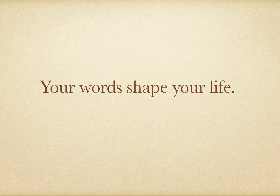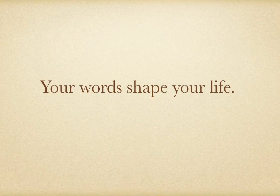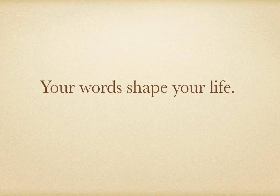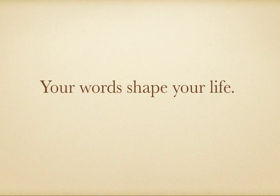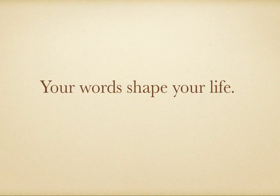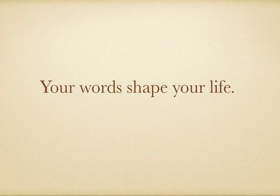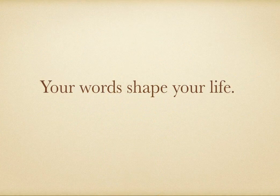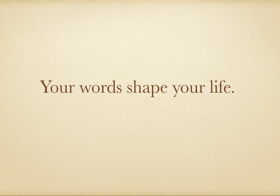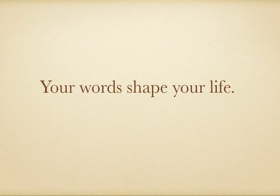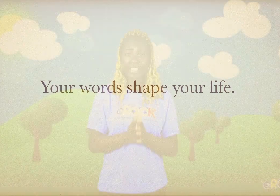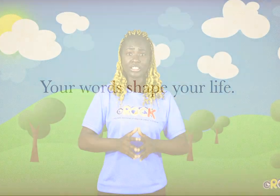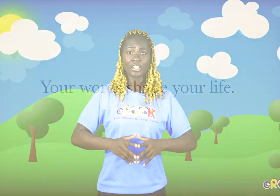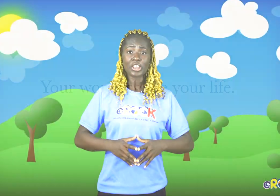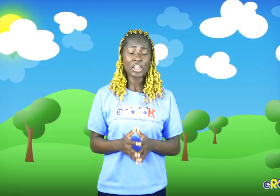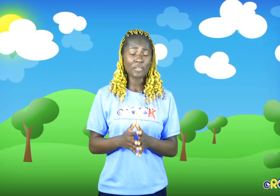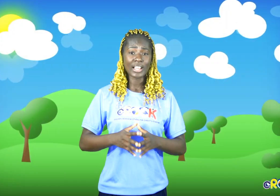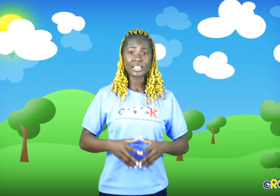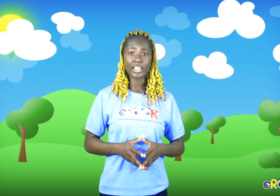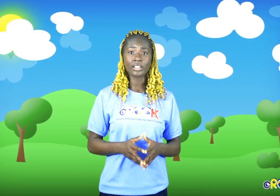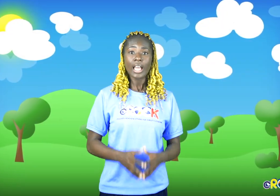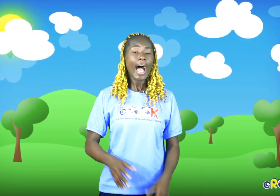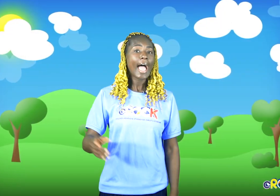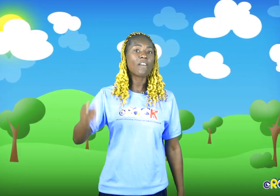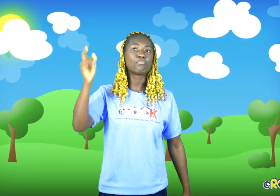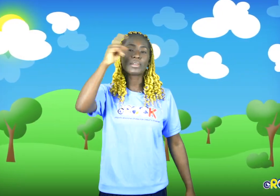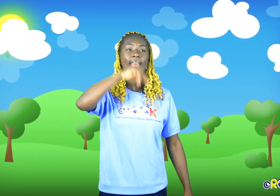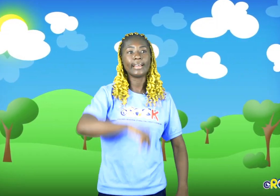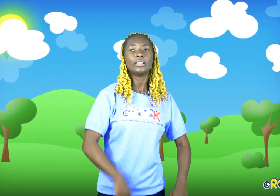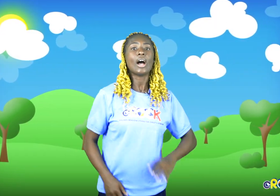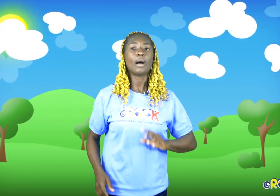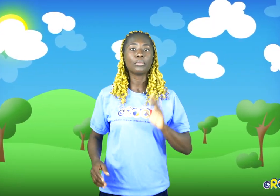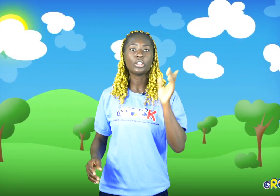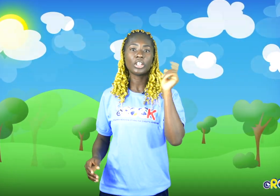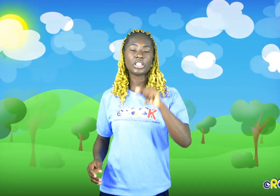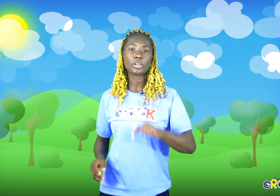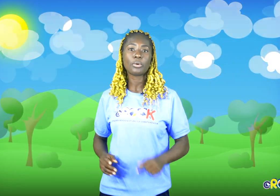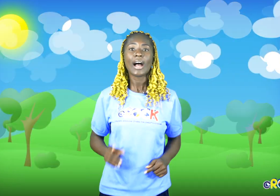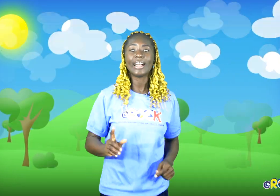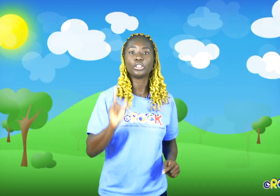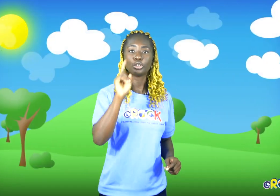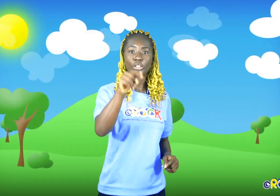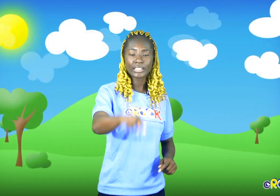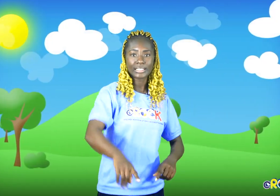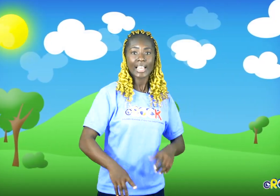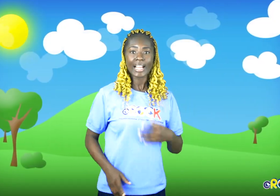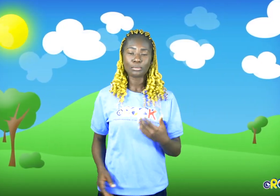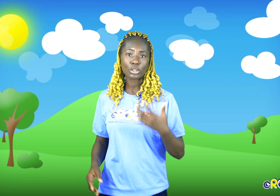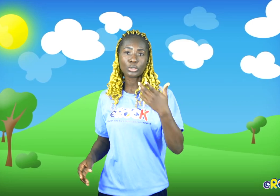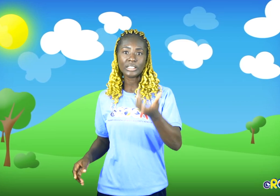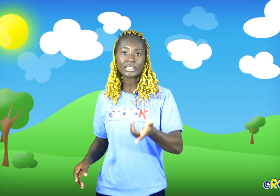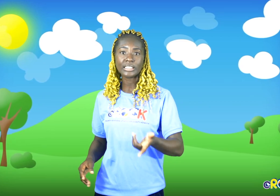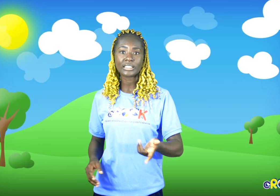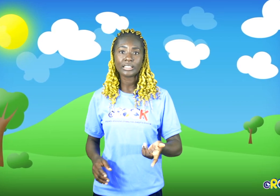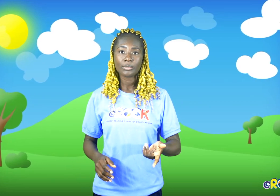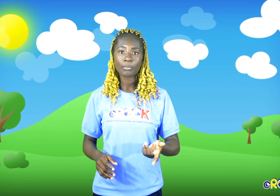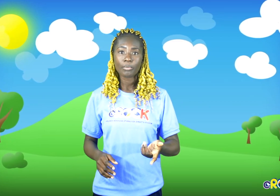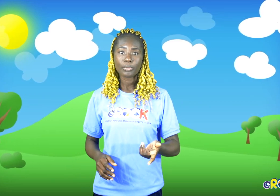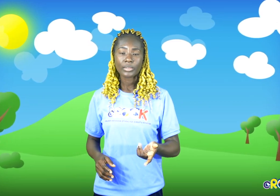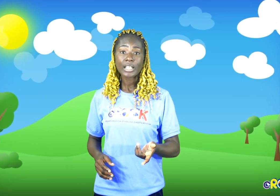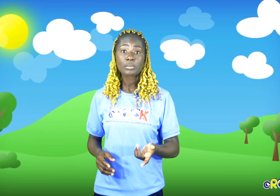So as a child, if you are saying, "I have big head, I'm not knowledgeable, I don't know this, I'm not good in